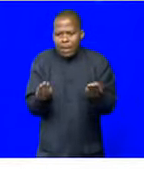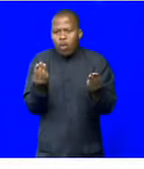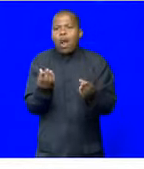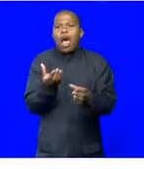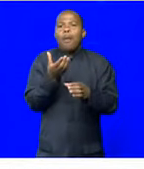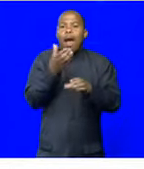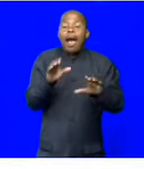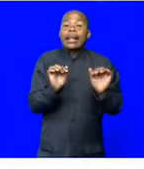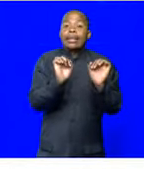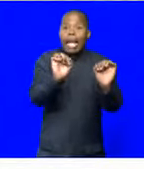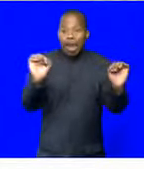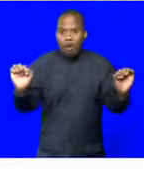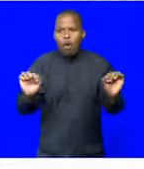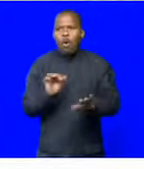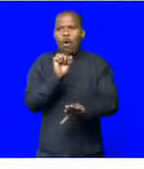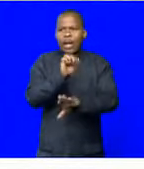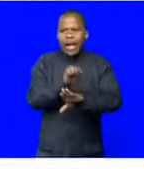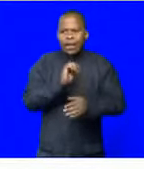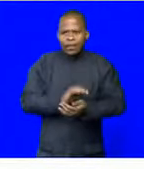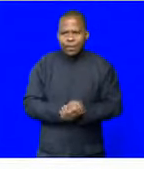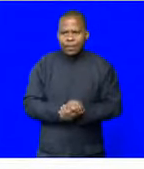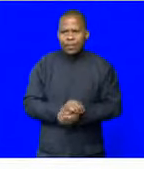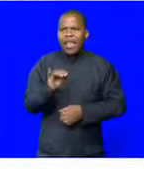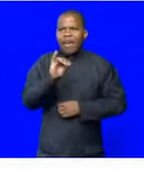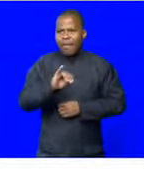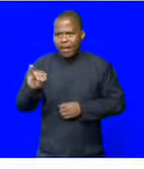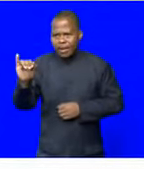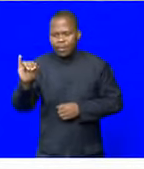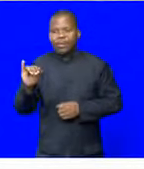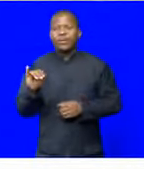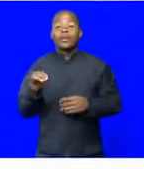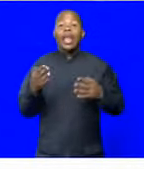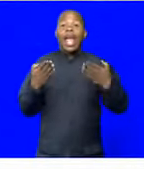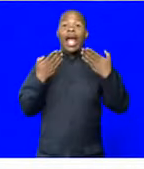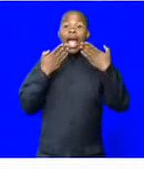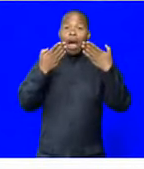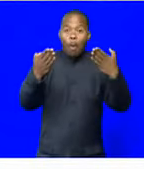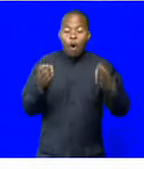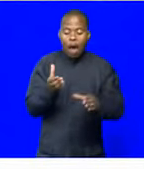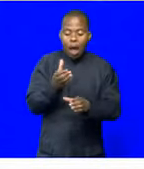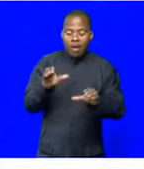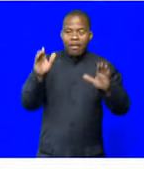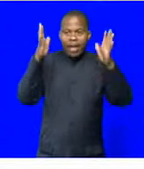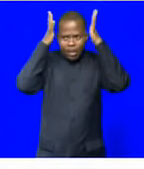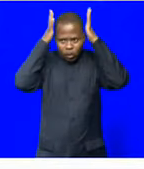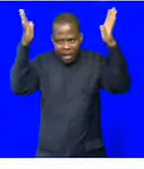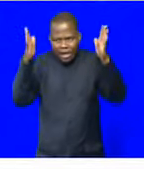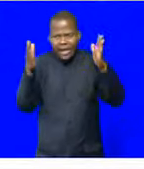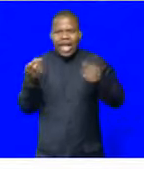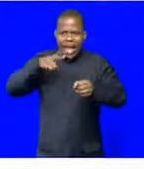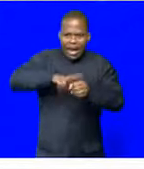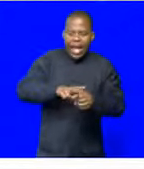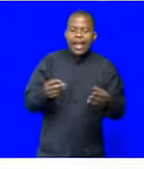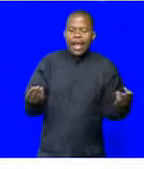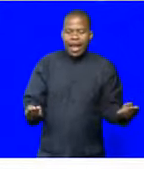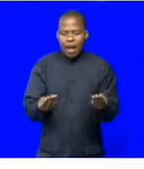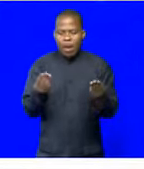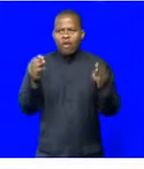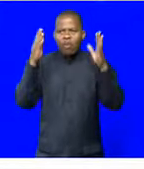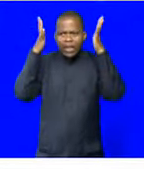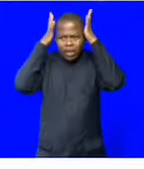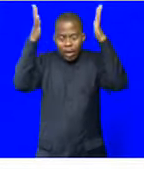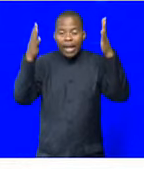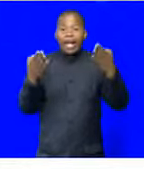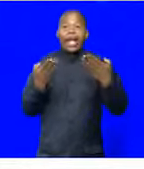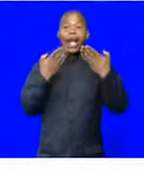would like to thank the king of Eswatini, the citizens of Eswatini, the Home